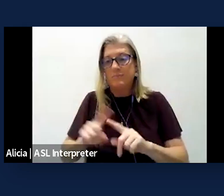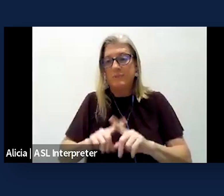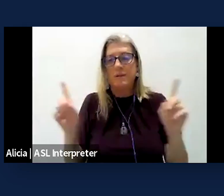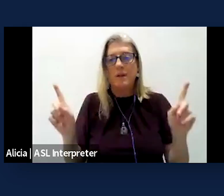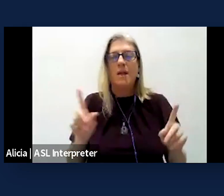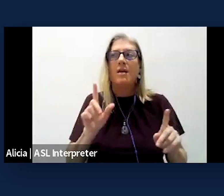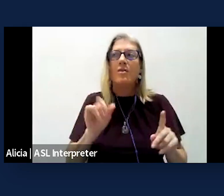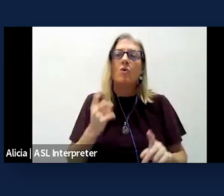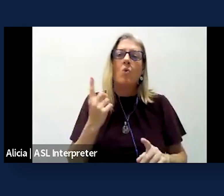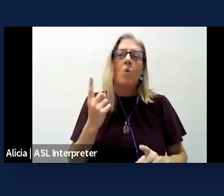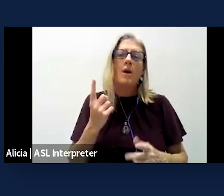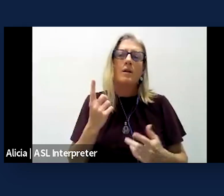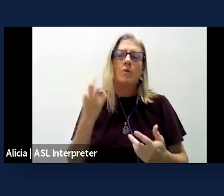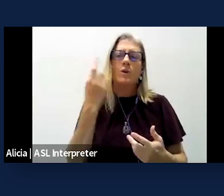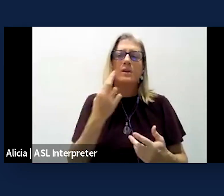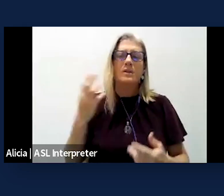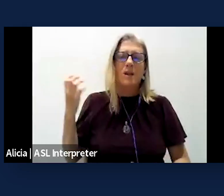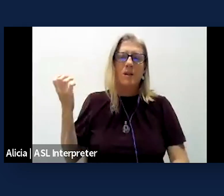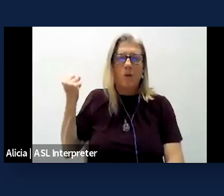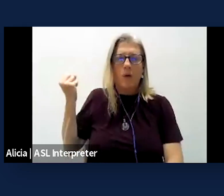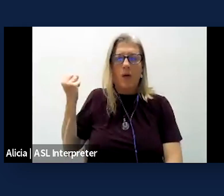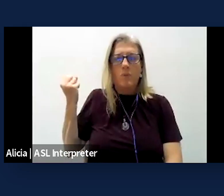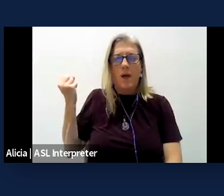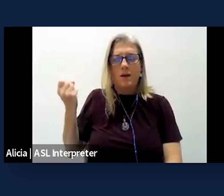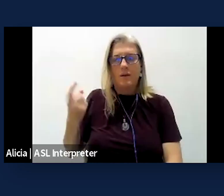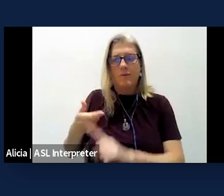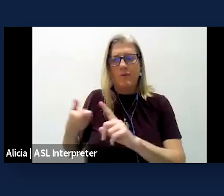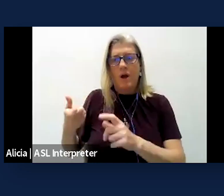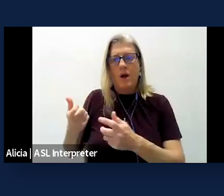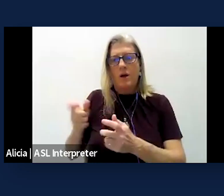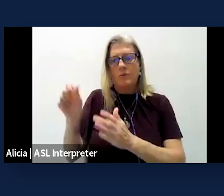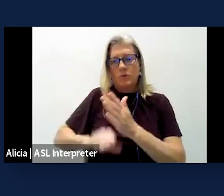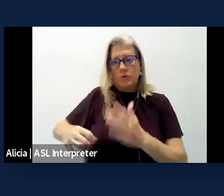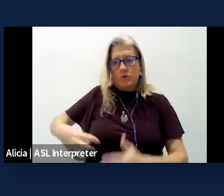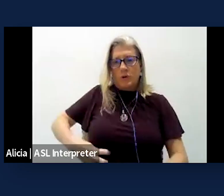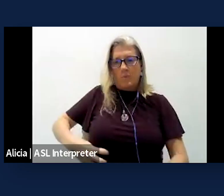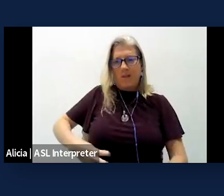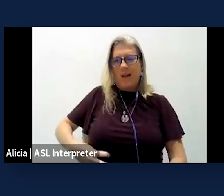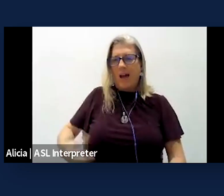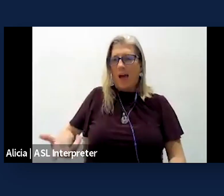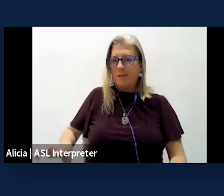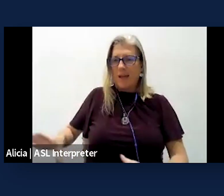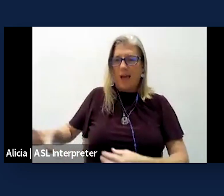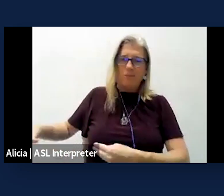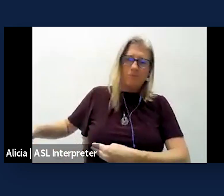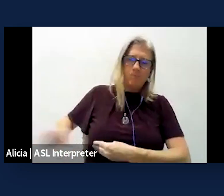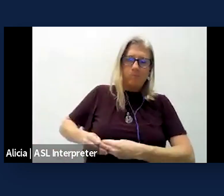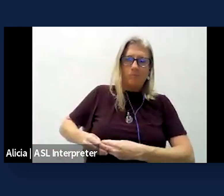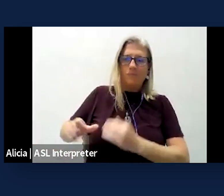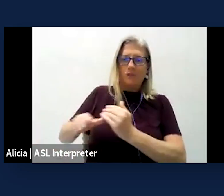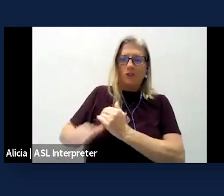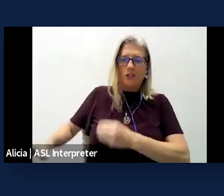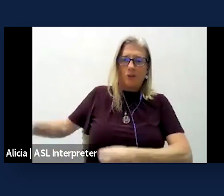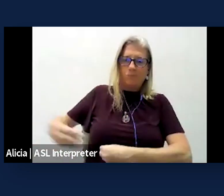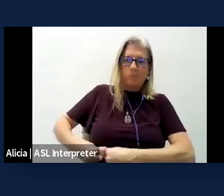kept me back from getting the colostomy was, oh great, I'm strapping a bag of shit on me, basically, is what would go through